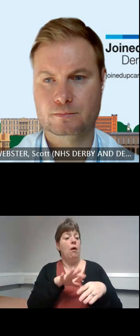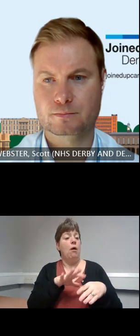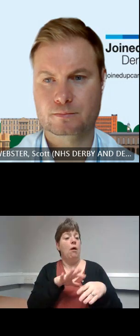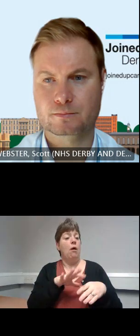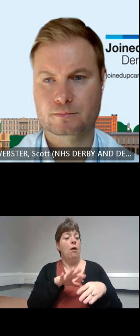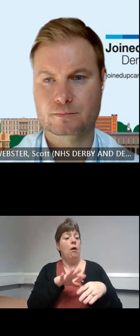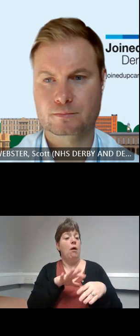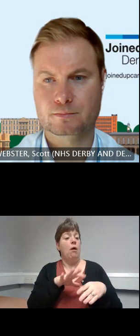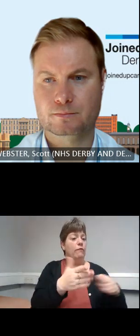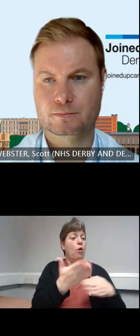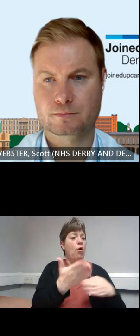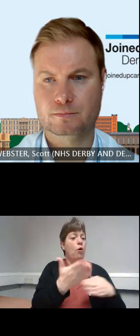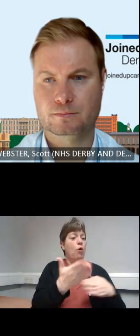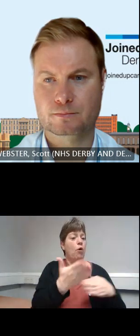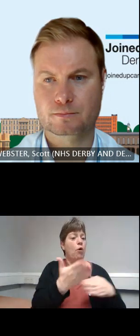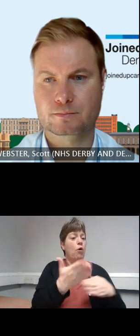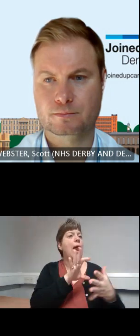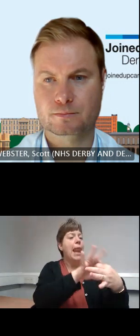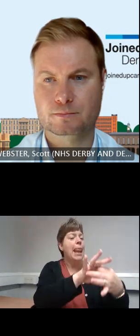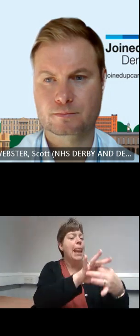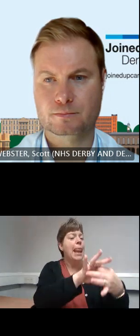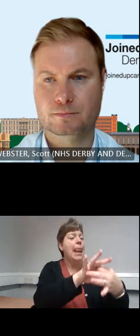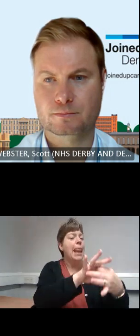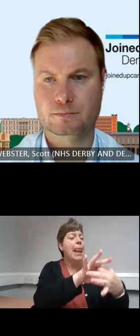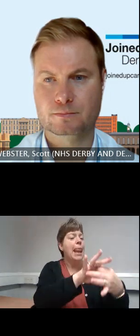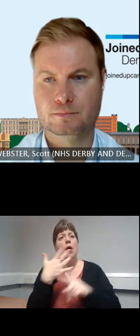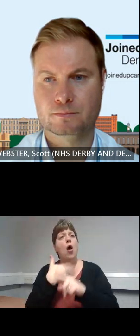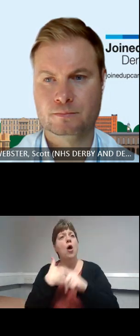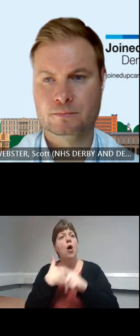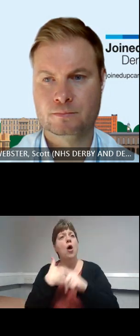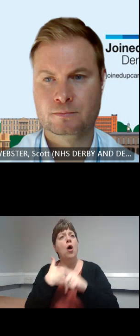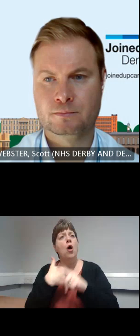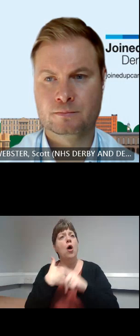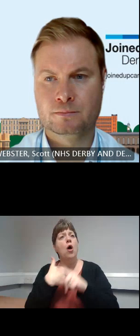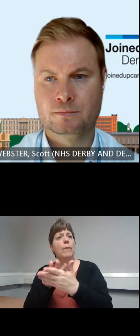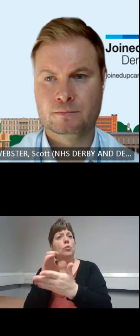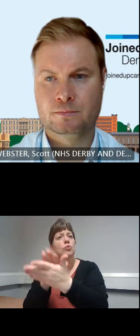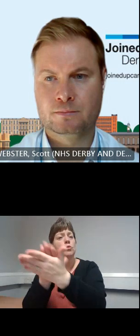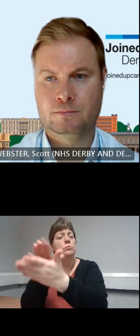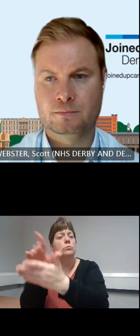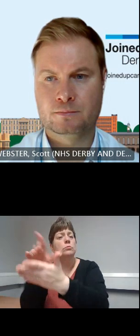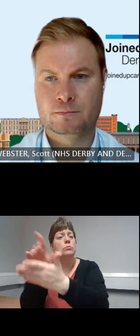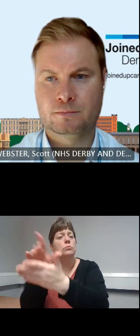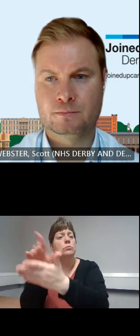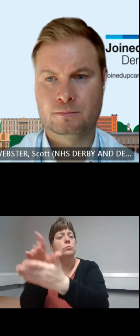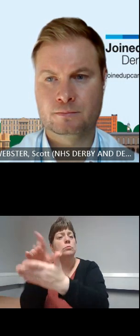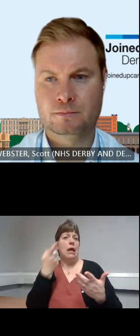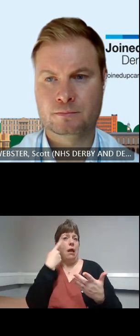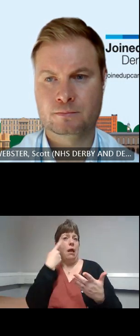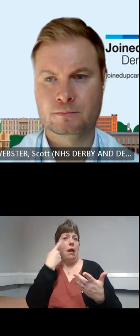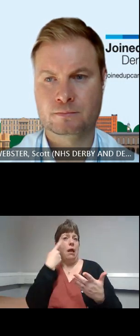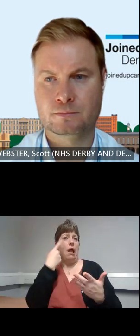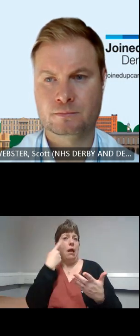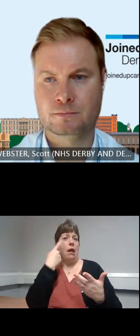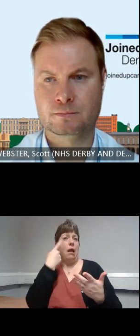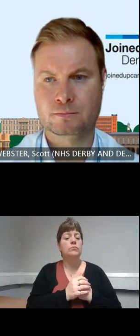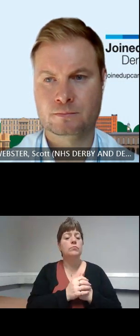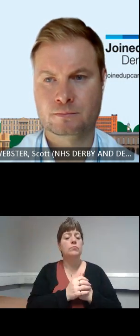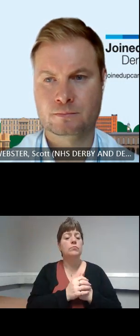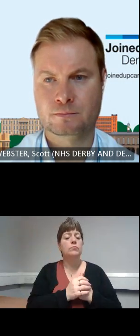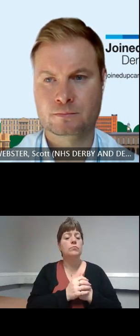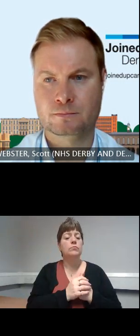with a link. And there's lots of social media posts around where people can put it on their social medias and have links to that as well. Or